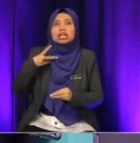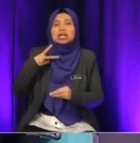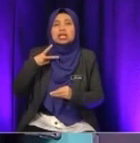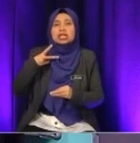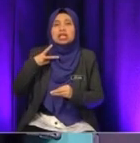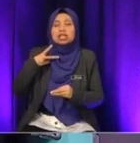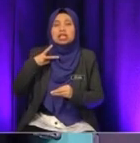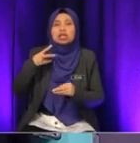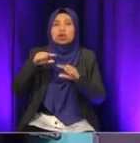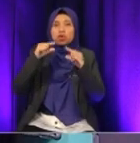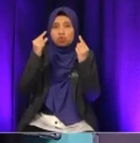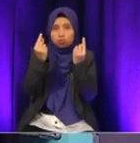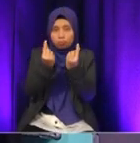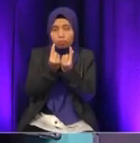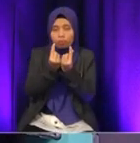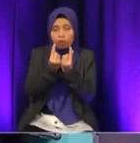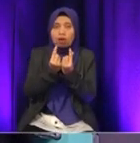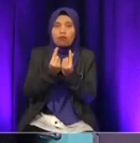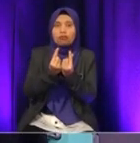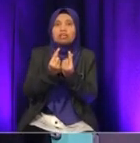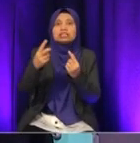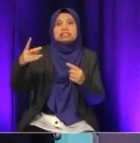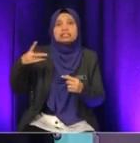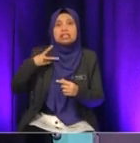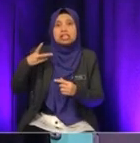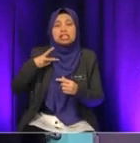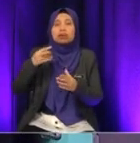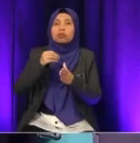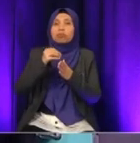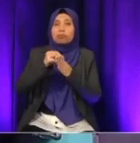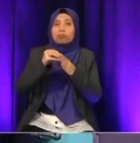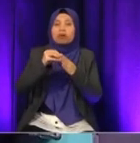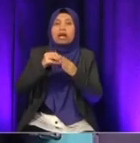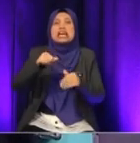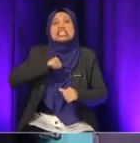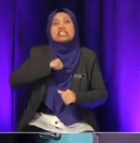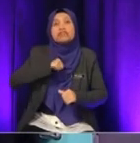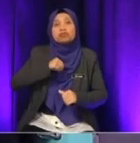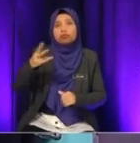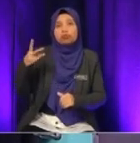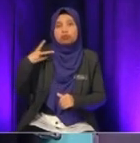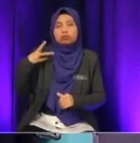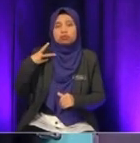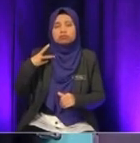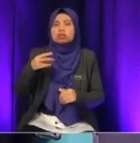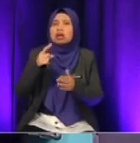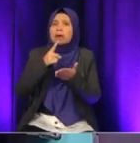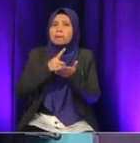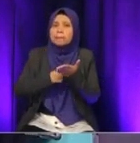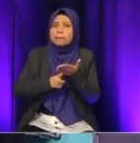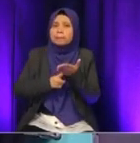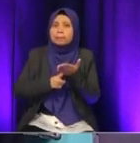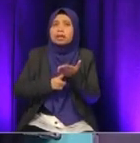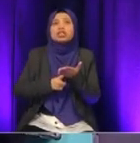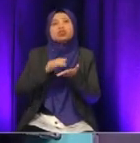group volunteers or individual volunteers. Okay. So here we are going to define what is a group volunteering mm-hmm. and what is an